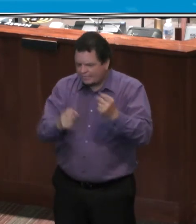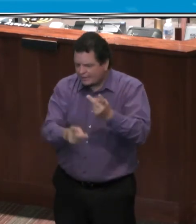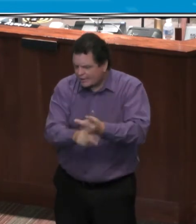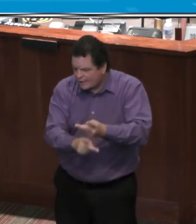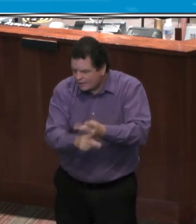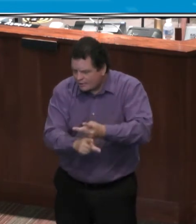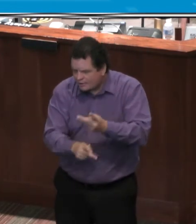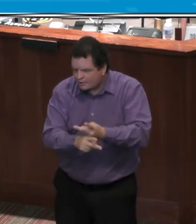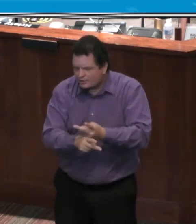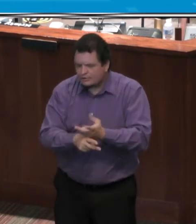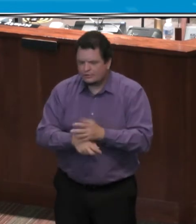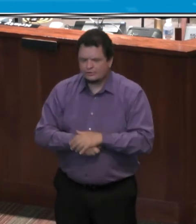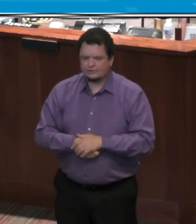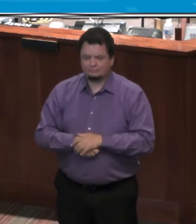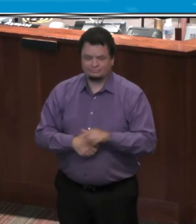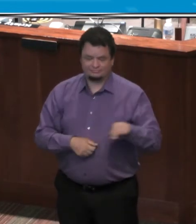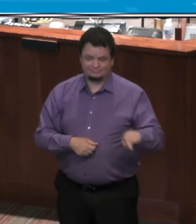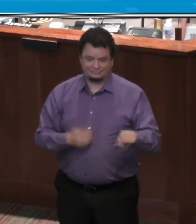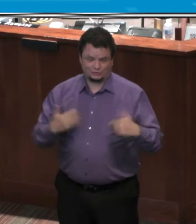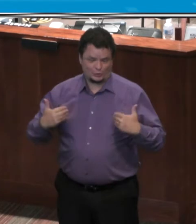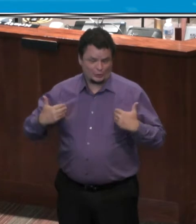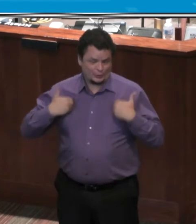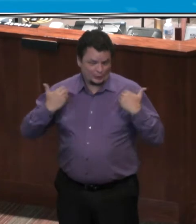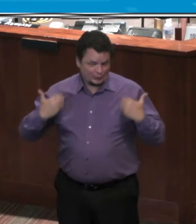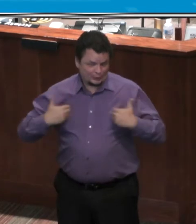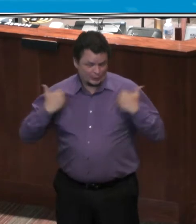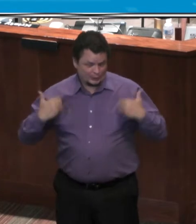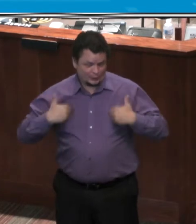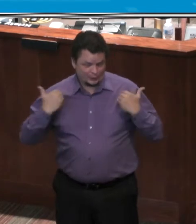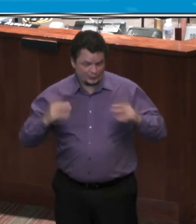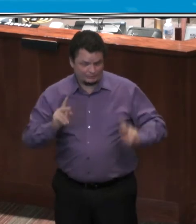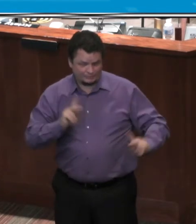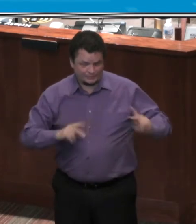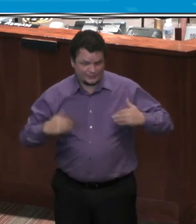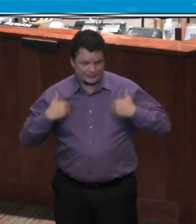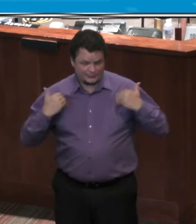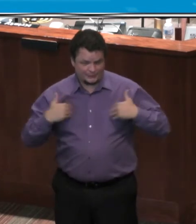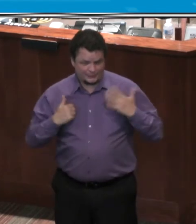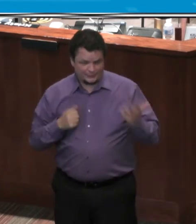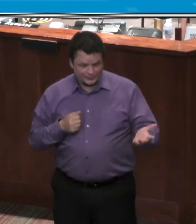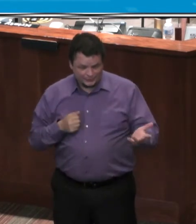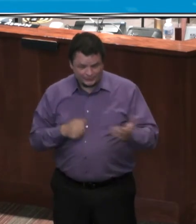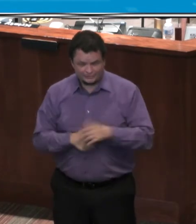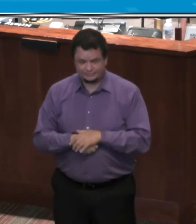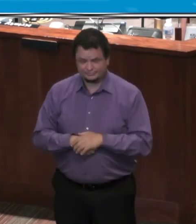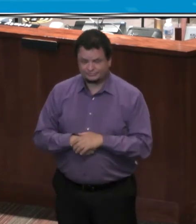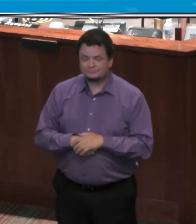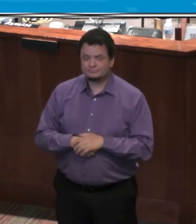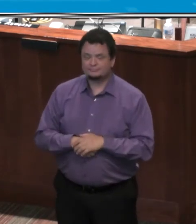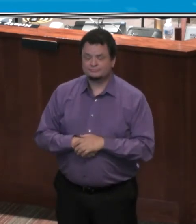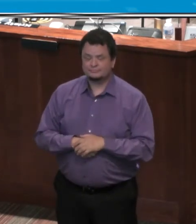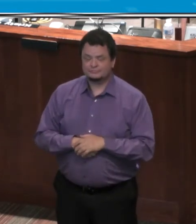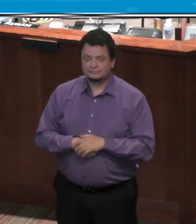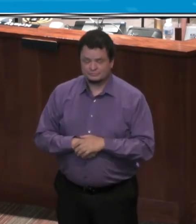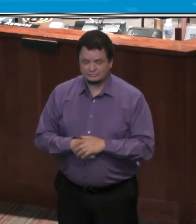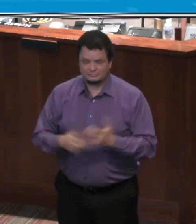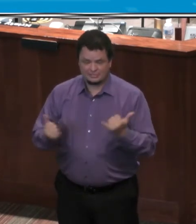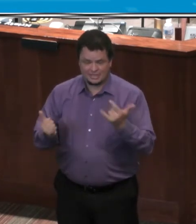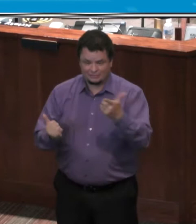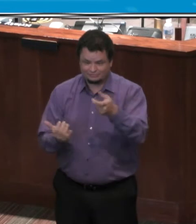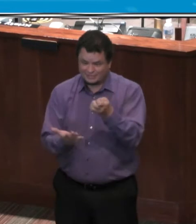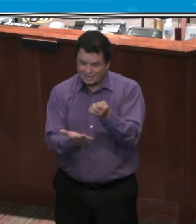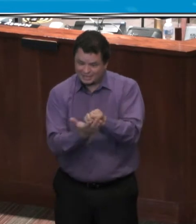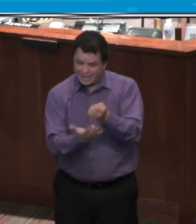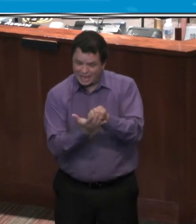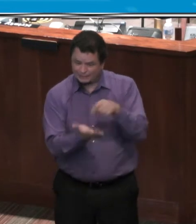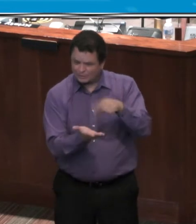to healthcare, economy, so economic development for small businesses in the area, but also on the flip side, the threat of